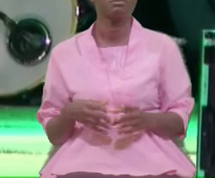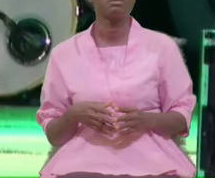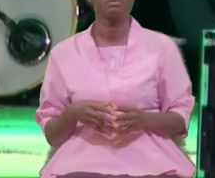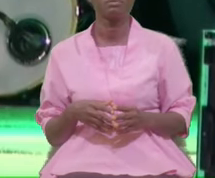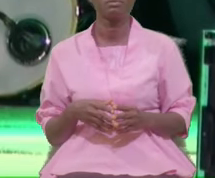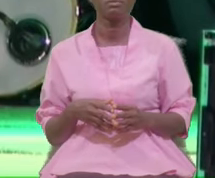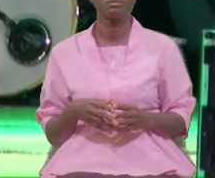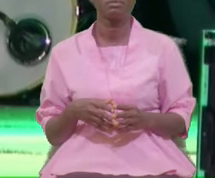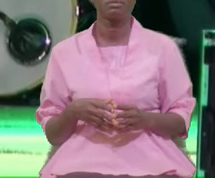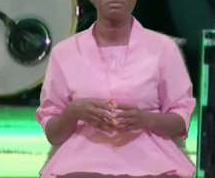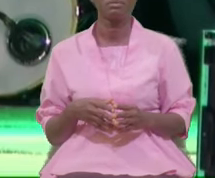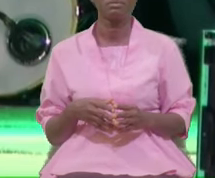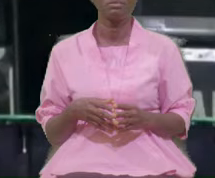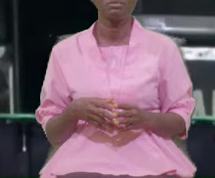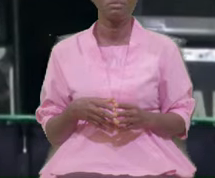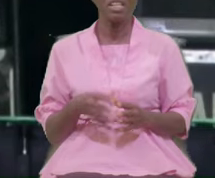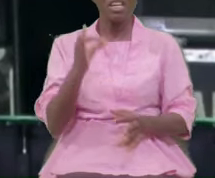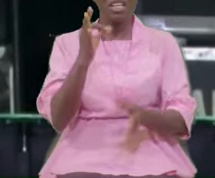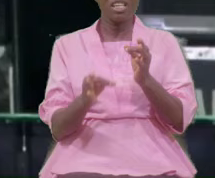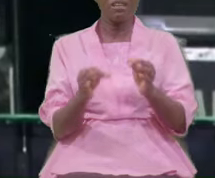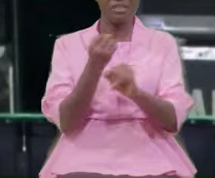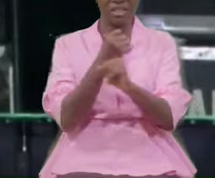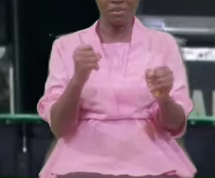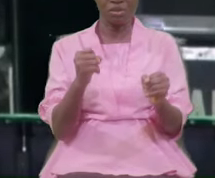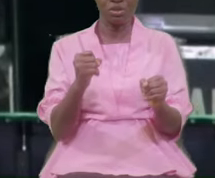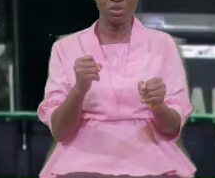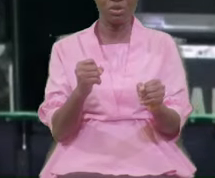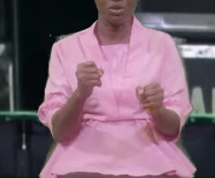from Mar d